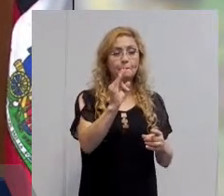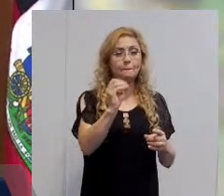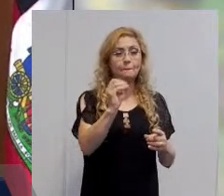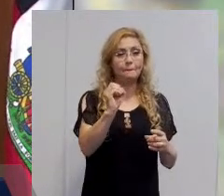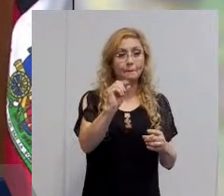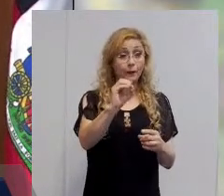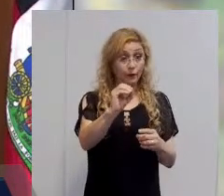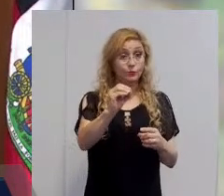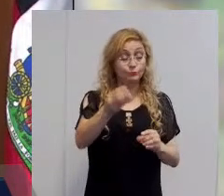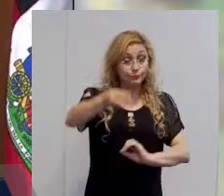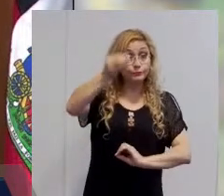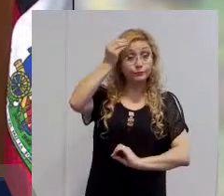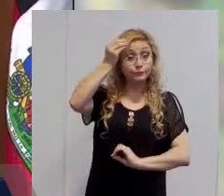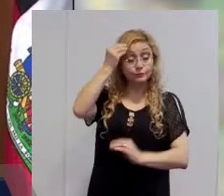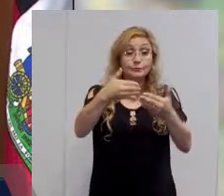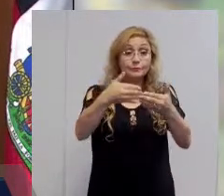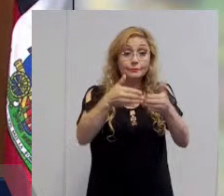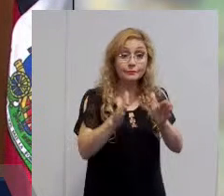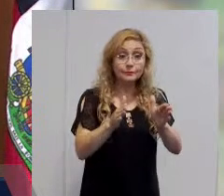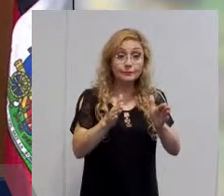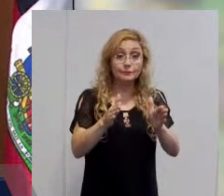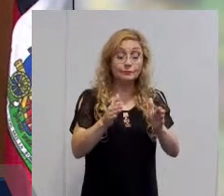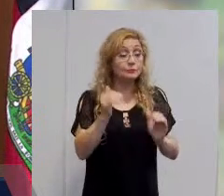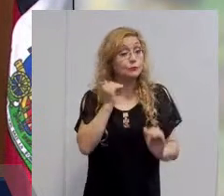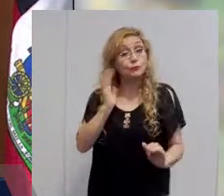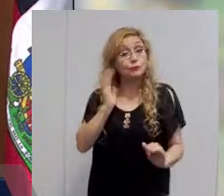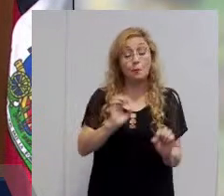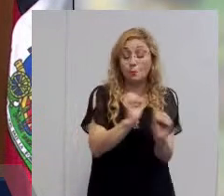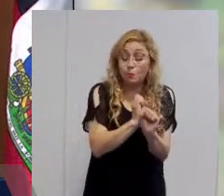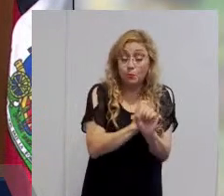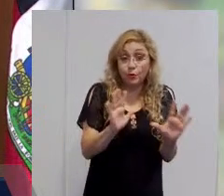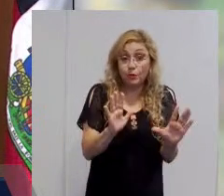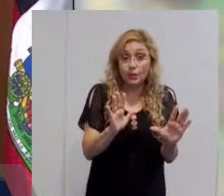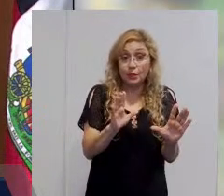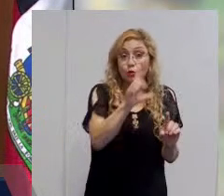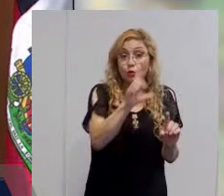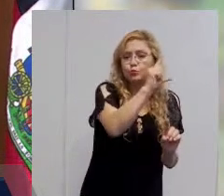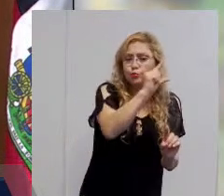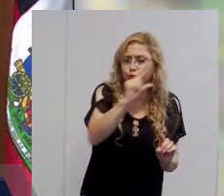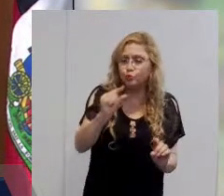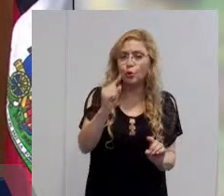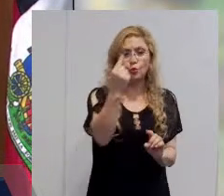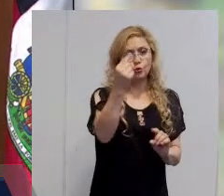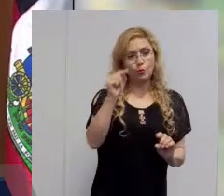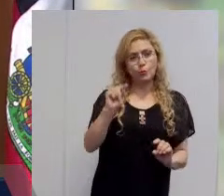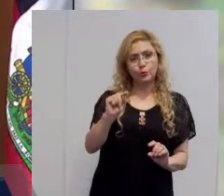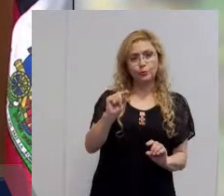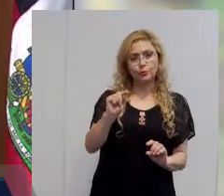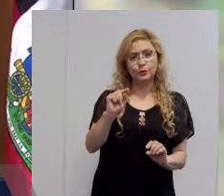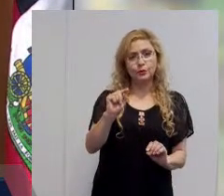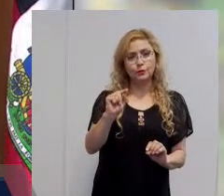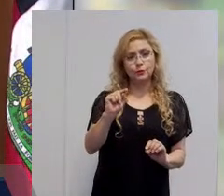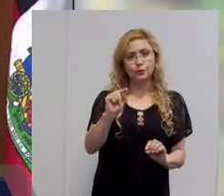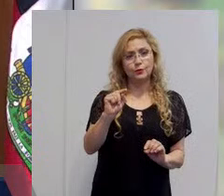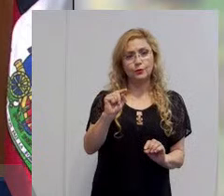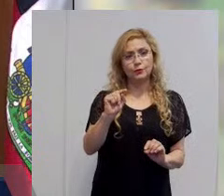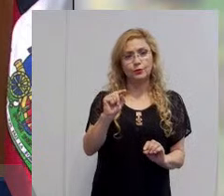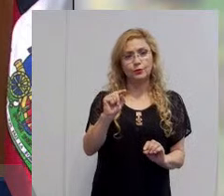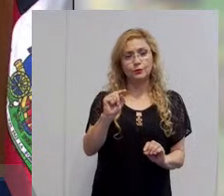FAO believes that in Panama, despite the crisis, there was a